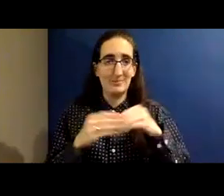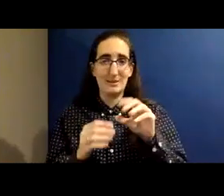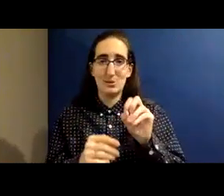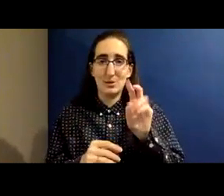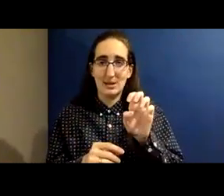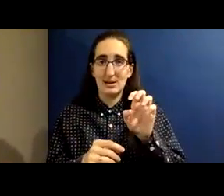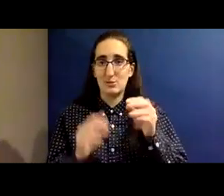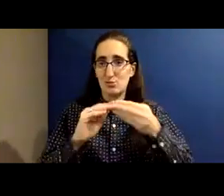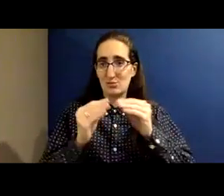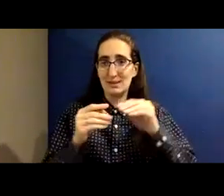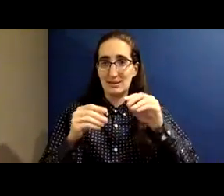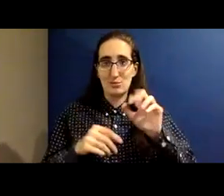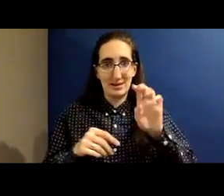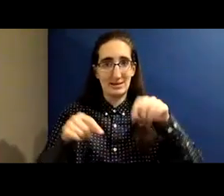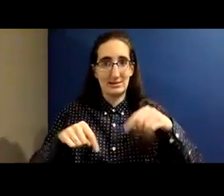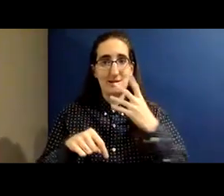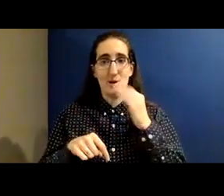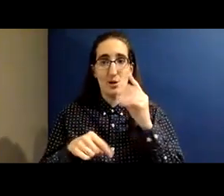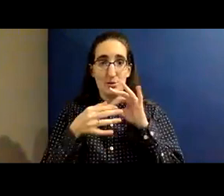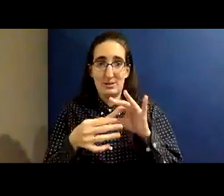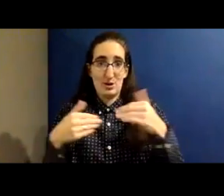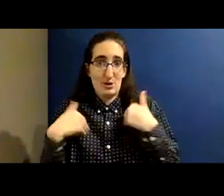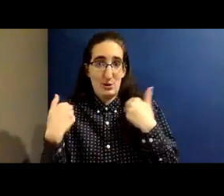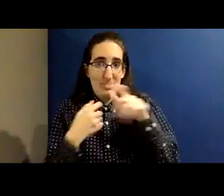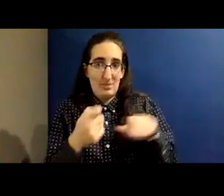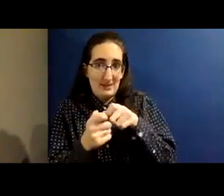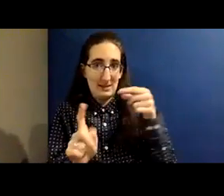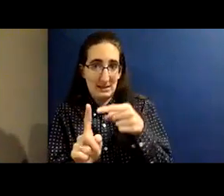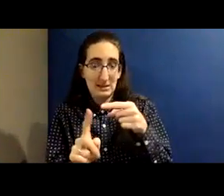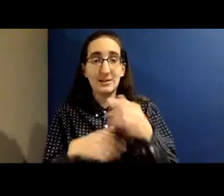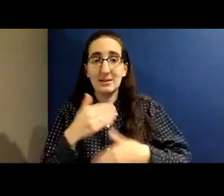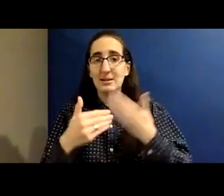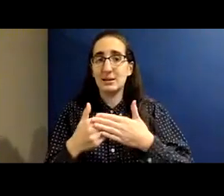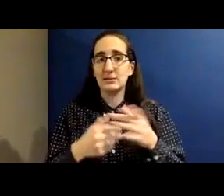in Colorado for youth. Next slide, please.